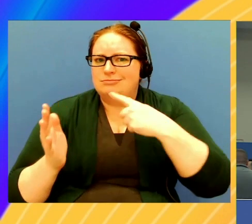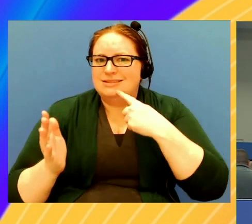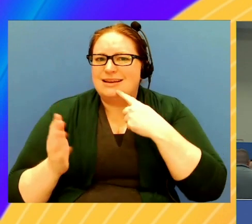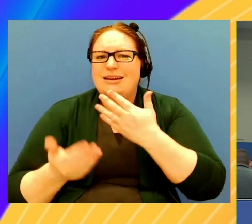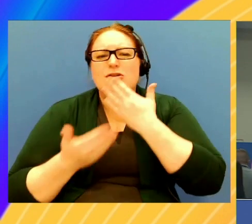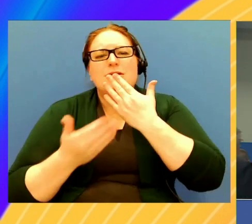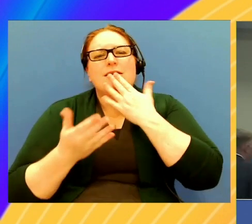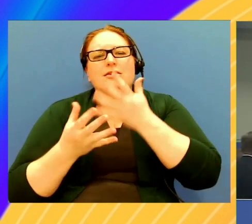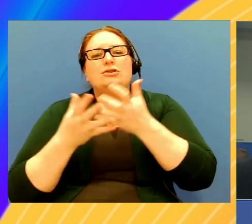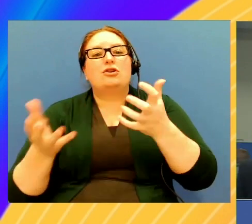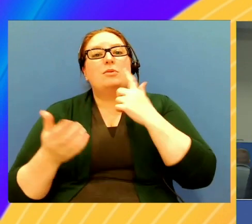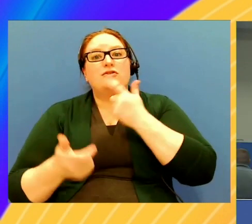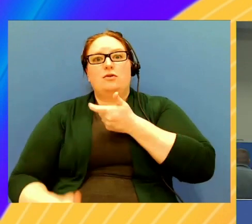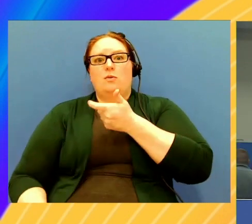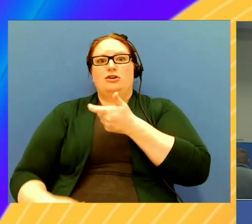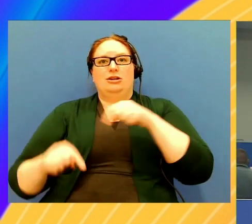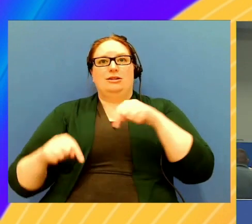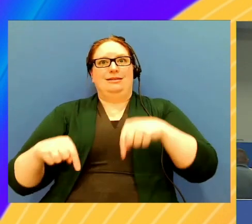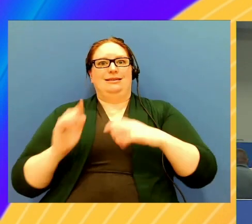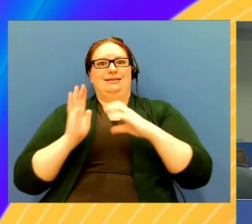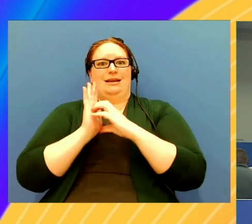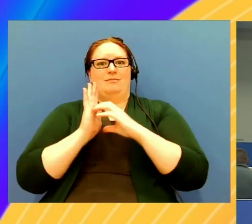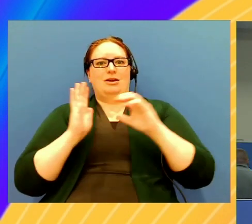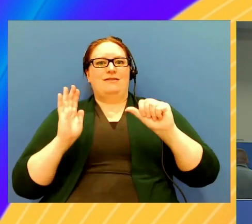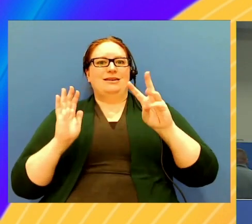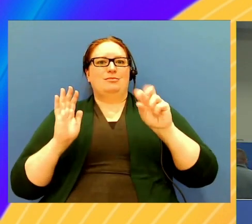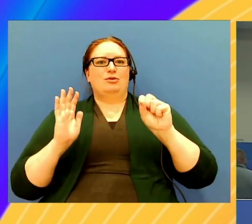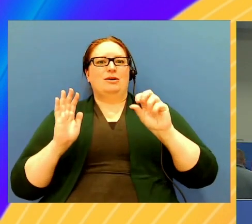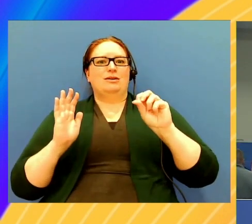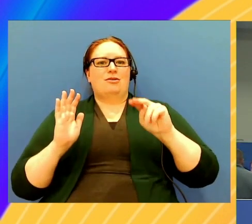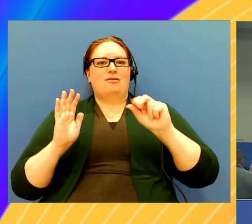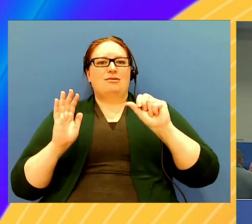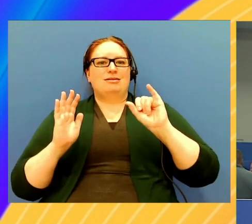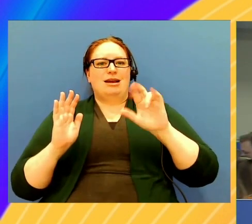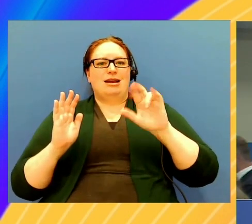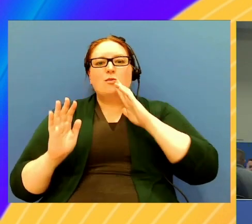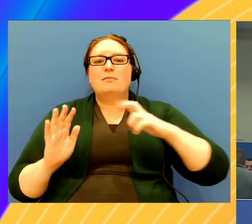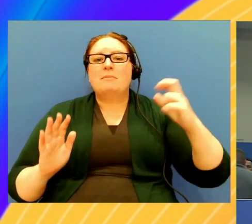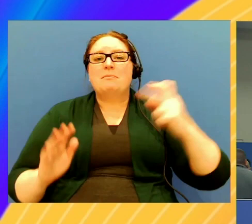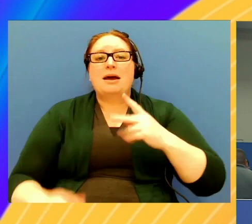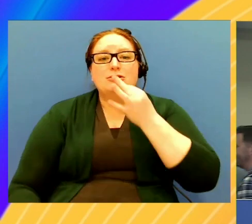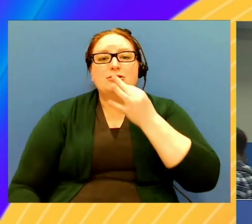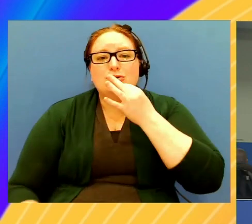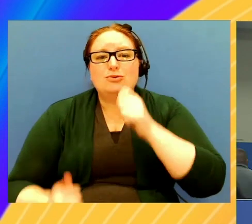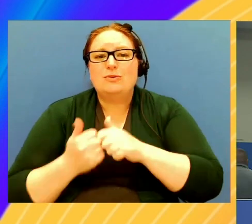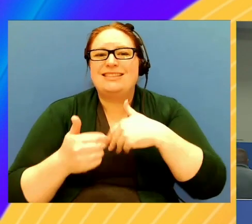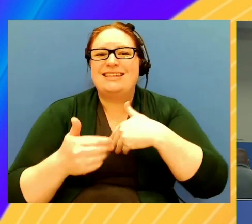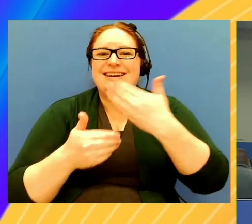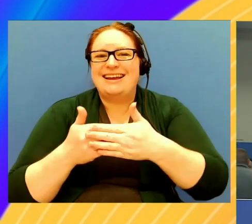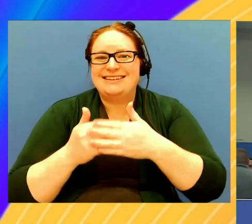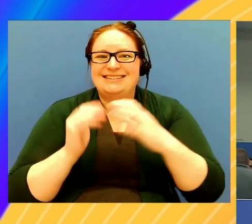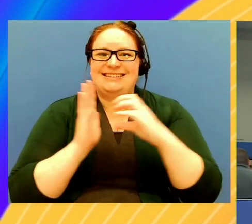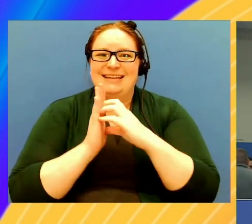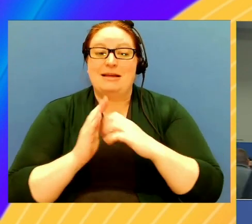this segment of AWS On Air. I'm Jeff Marushak. We'll be back very soon with the next segment, live from Washington, D.C.